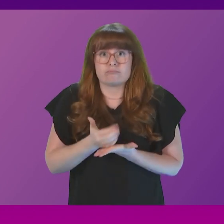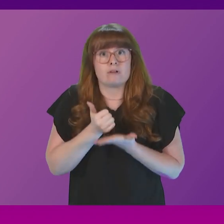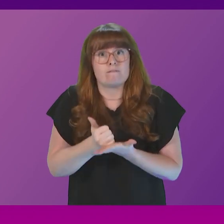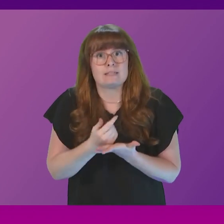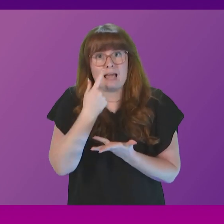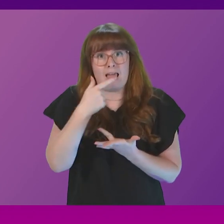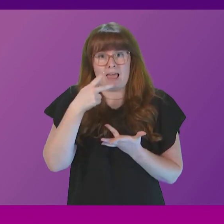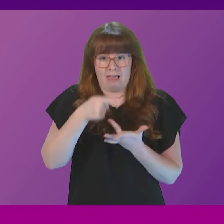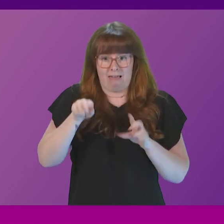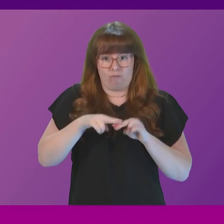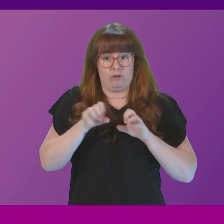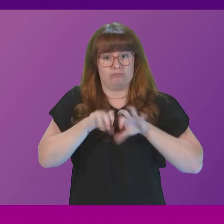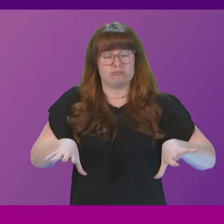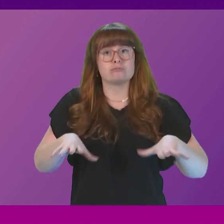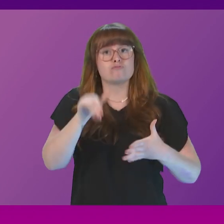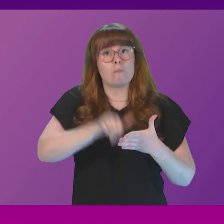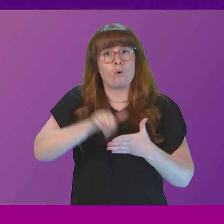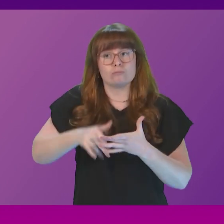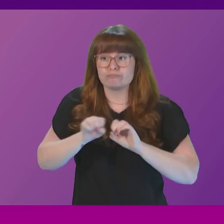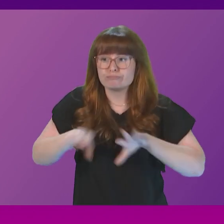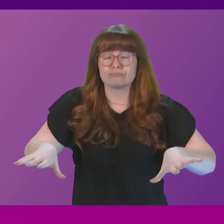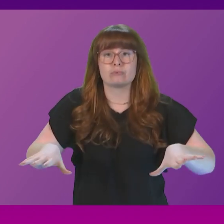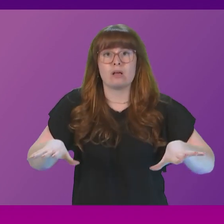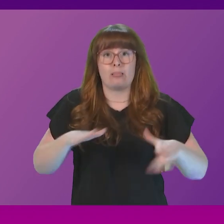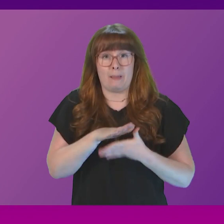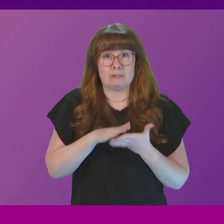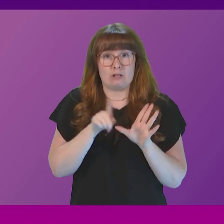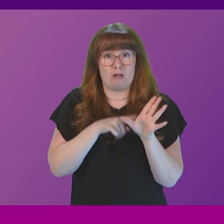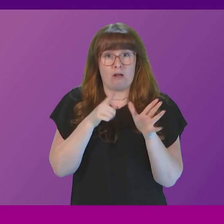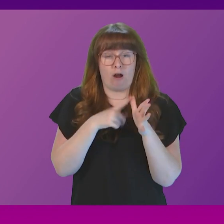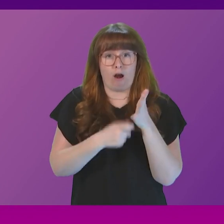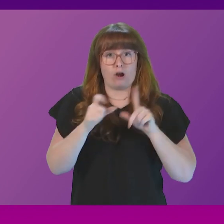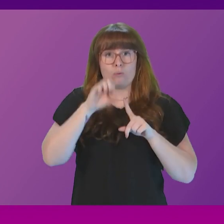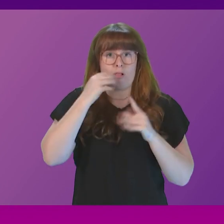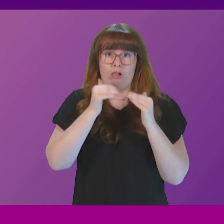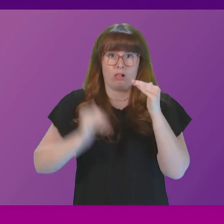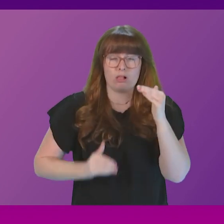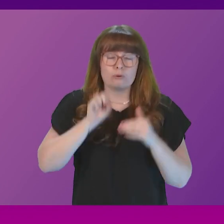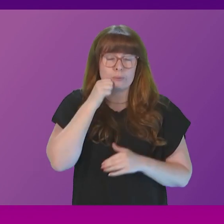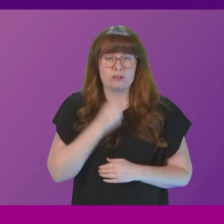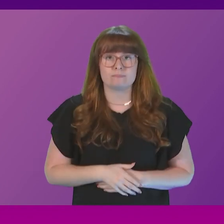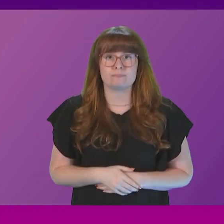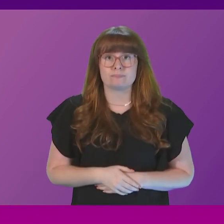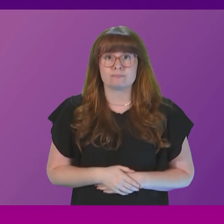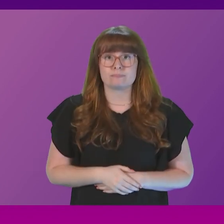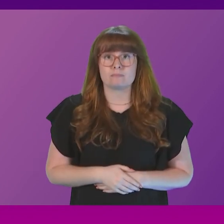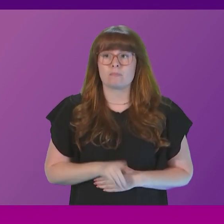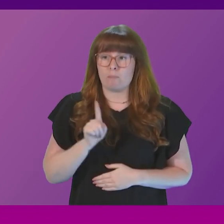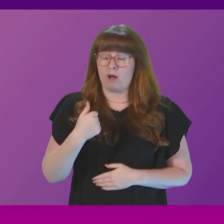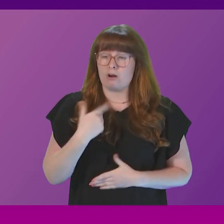we release these reports, for example, it would put the yard at a competitive disadvantage. But I take the